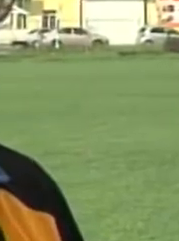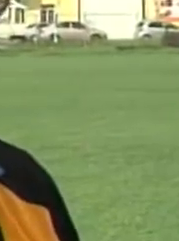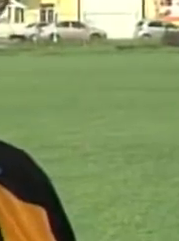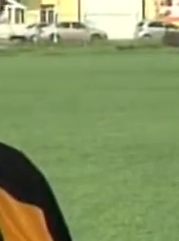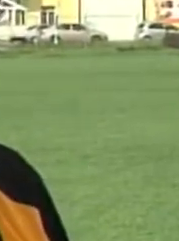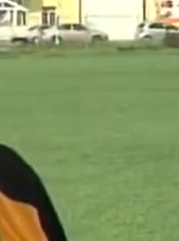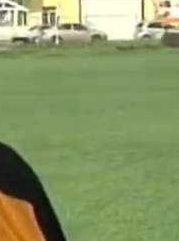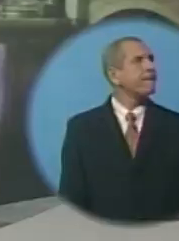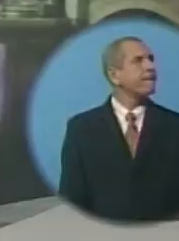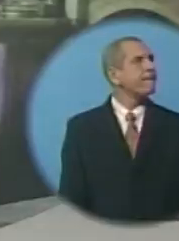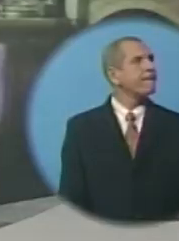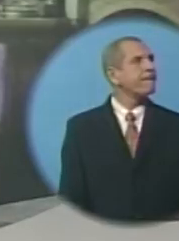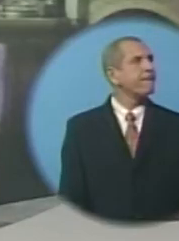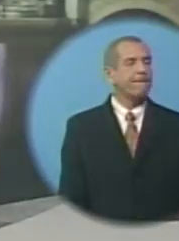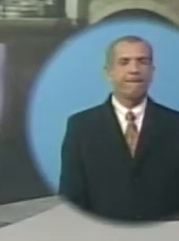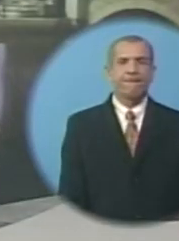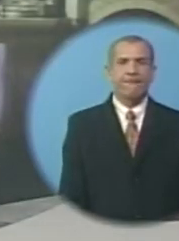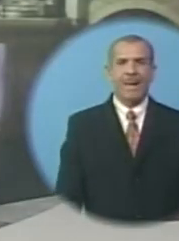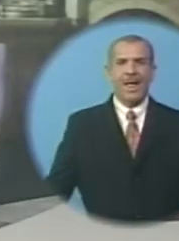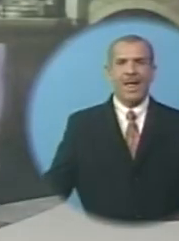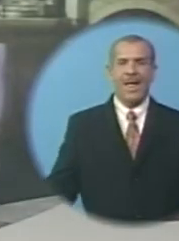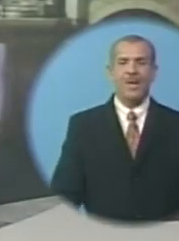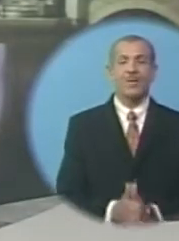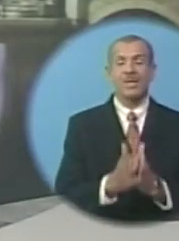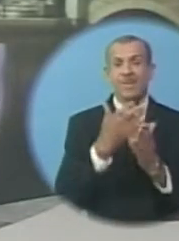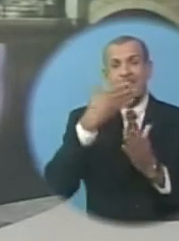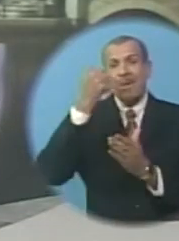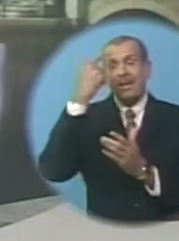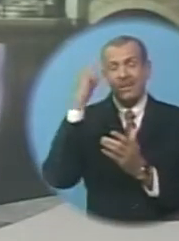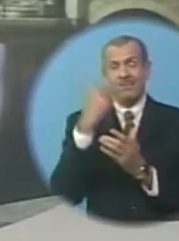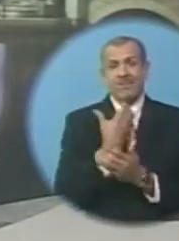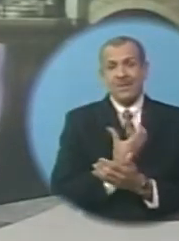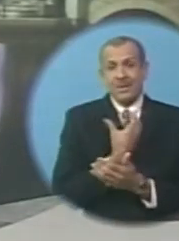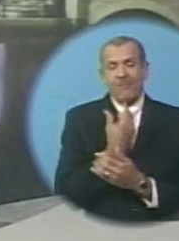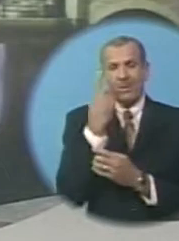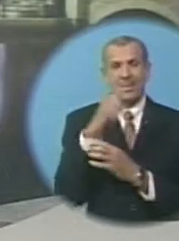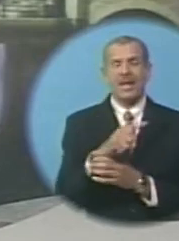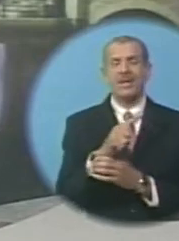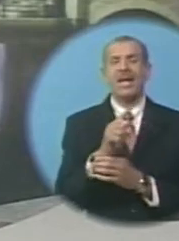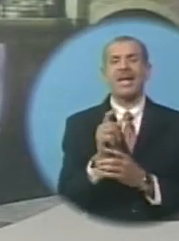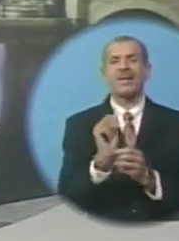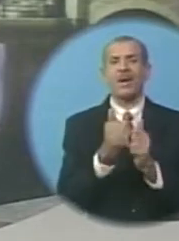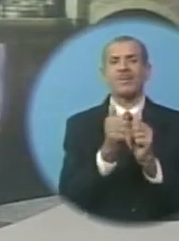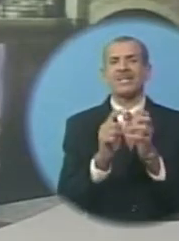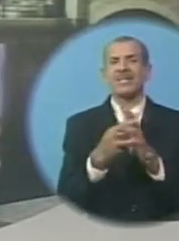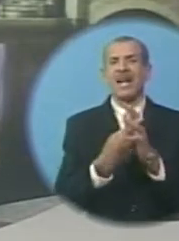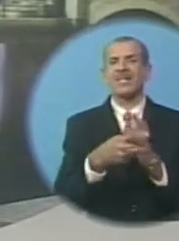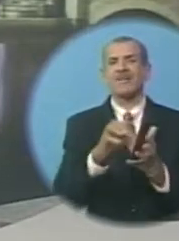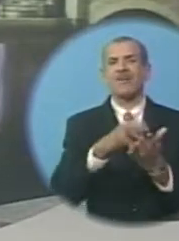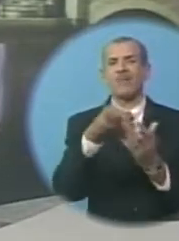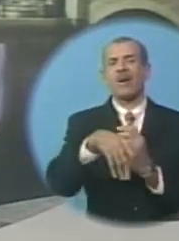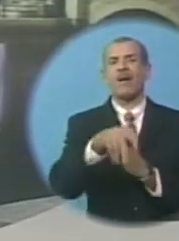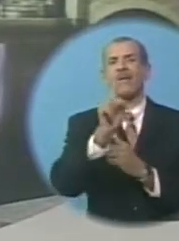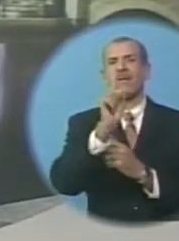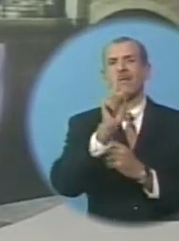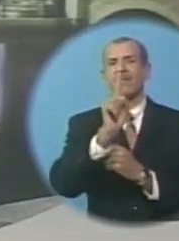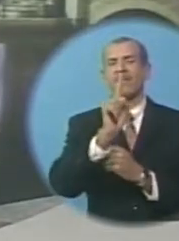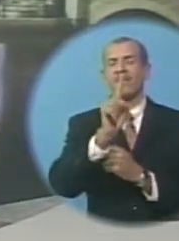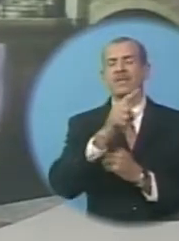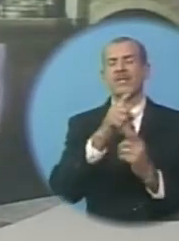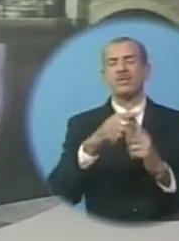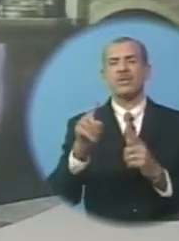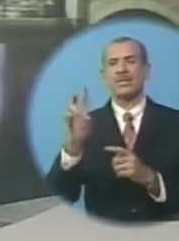India. We wish them the very best, and the India tour starts February 1st and runs until February